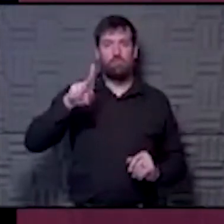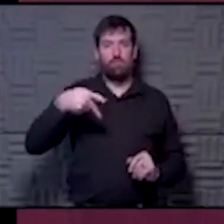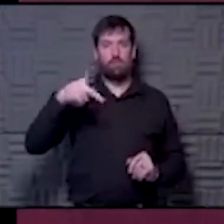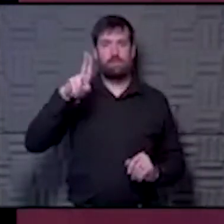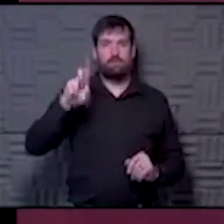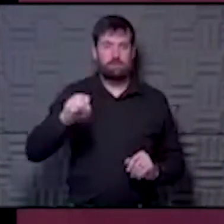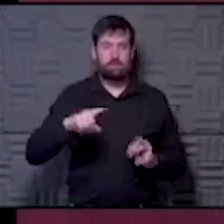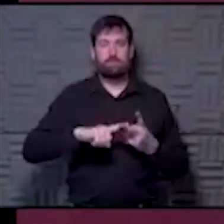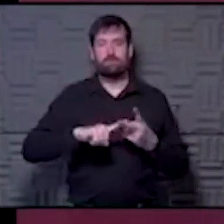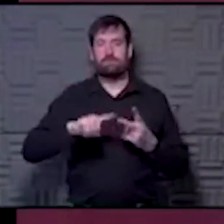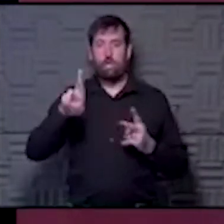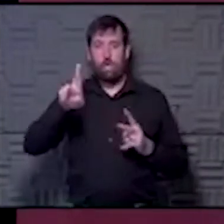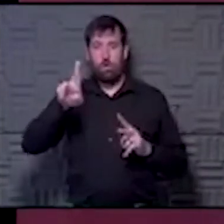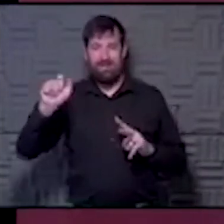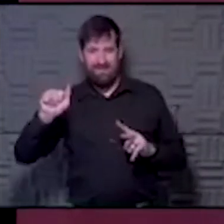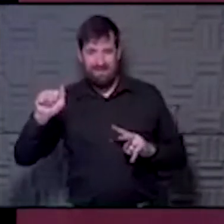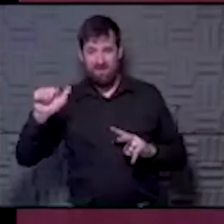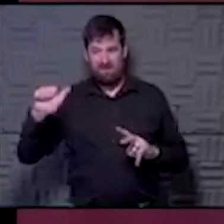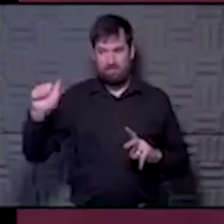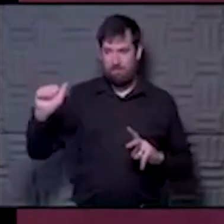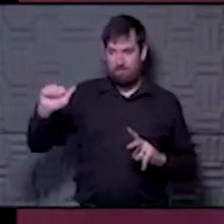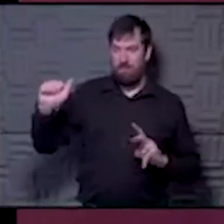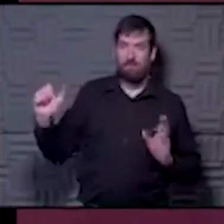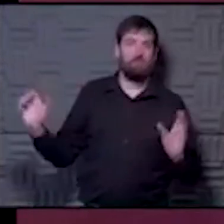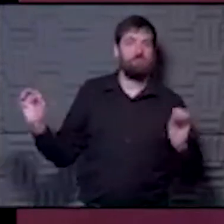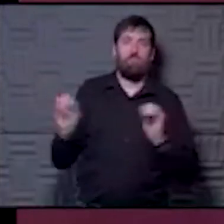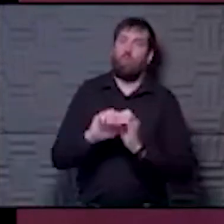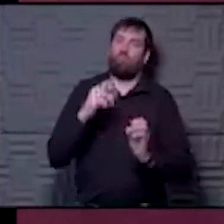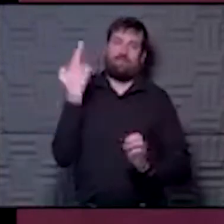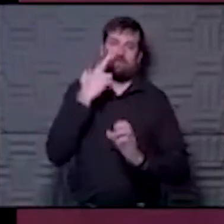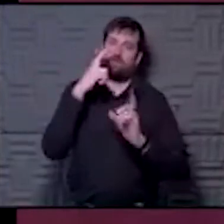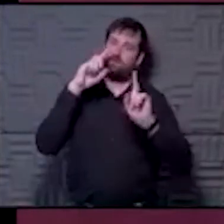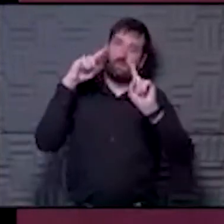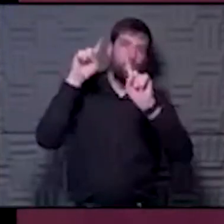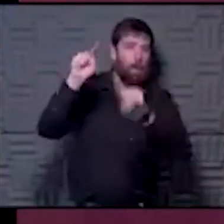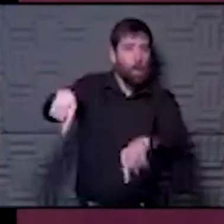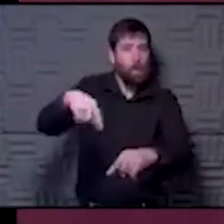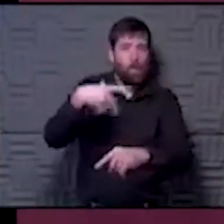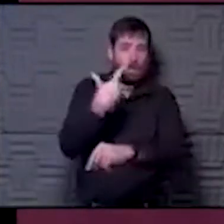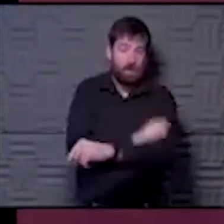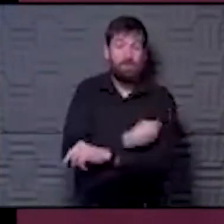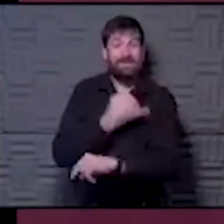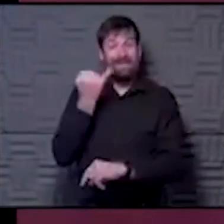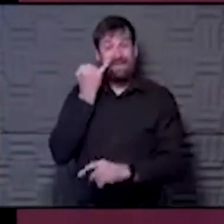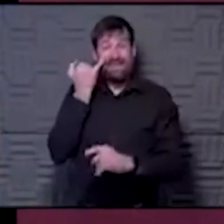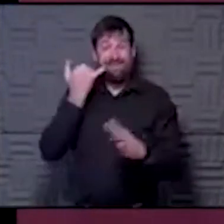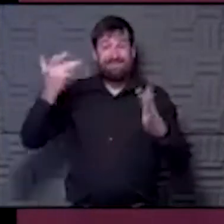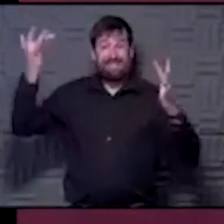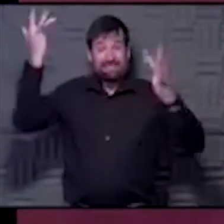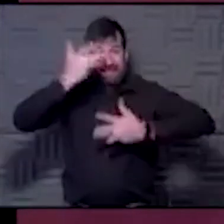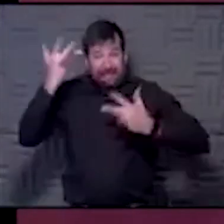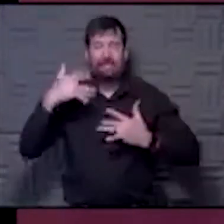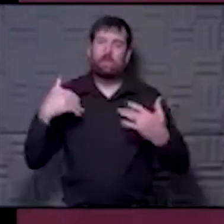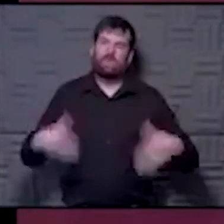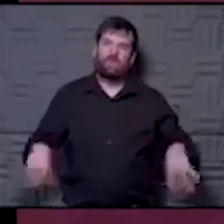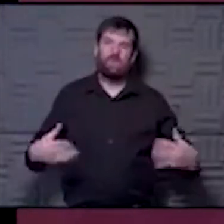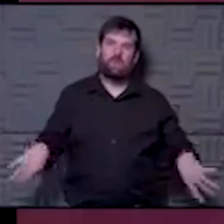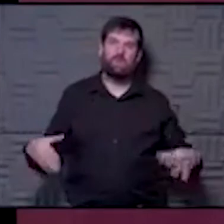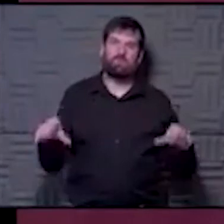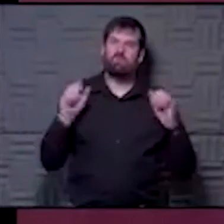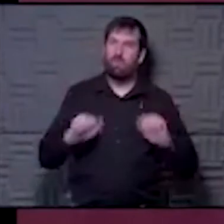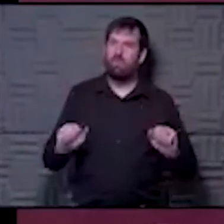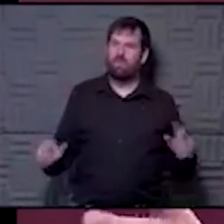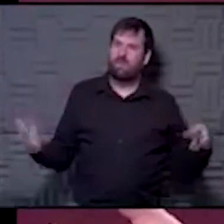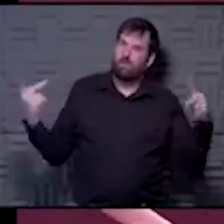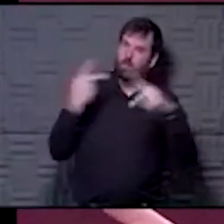arthritis or things like that, again, all the more reason to get it because you're likely to have a bad outcome as a result, more likely to have a bad outcome because of